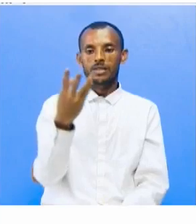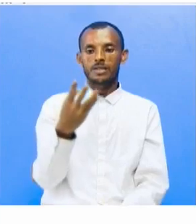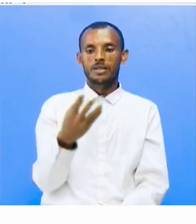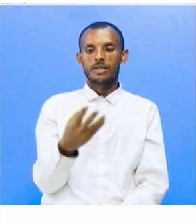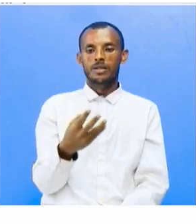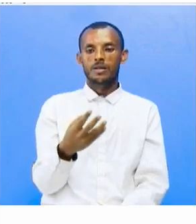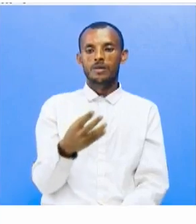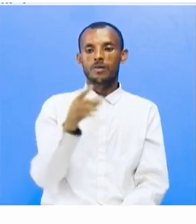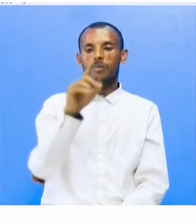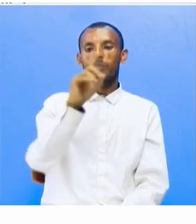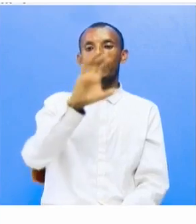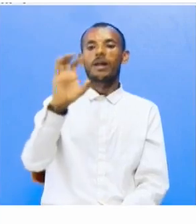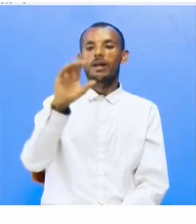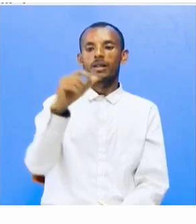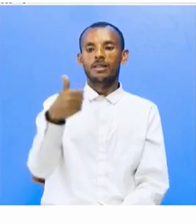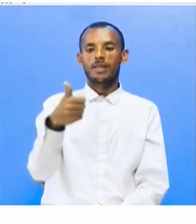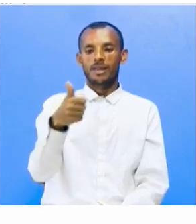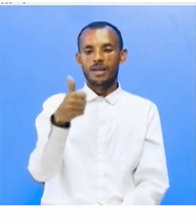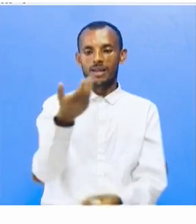this,